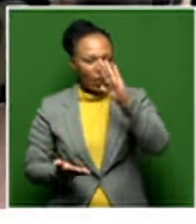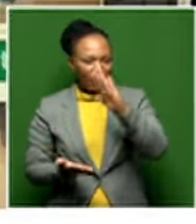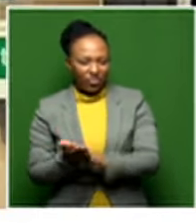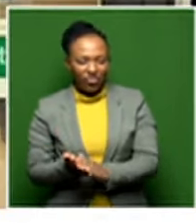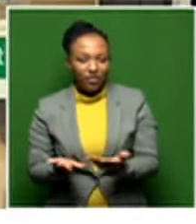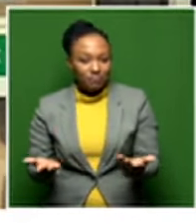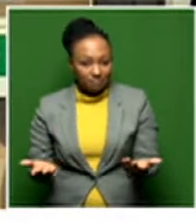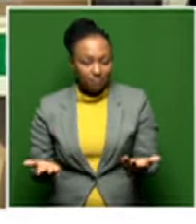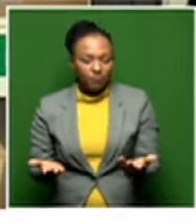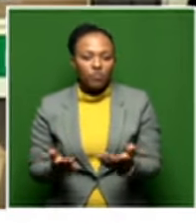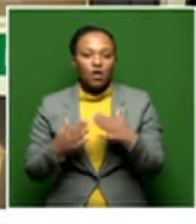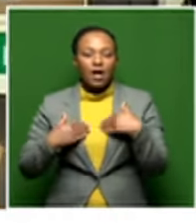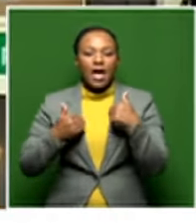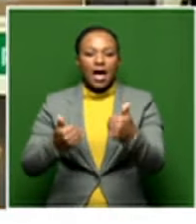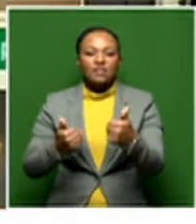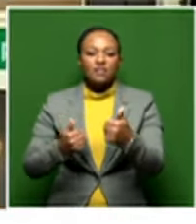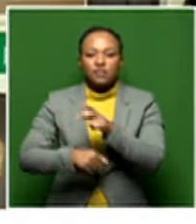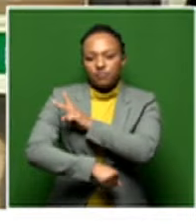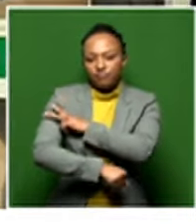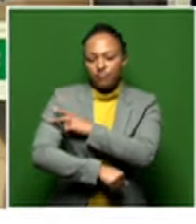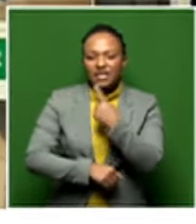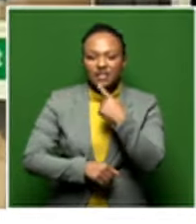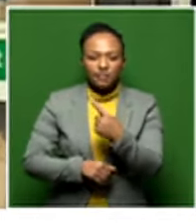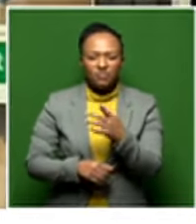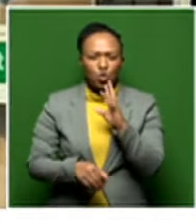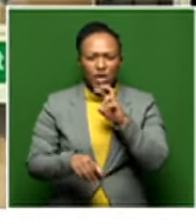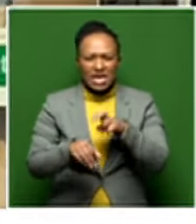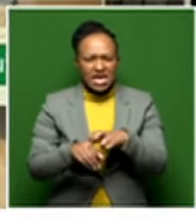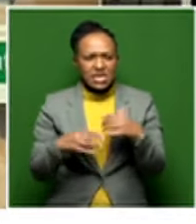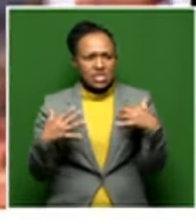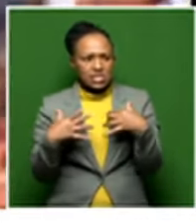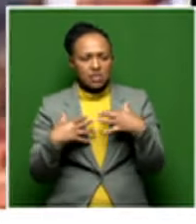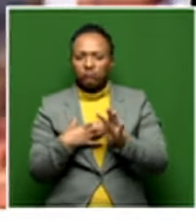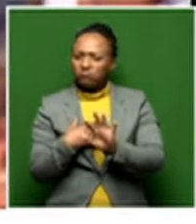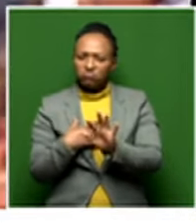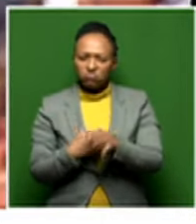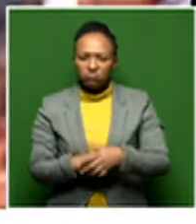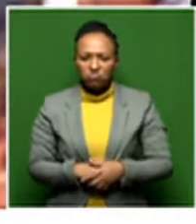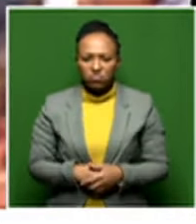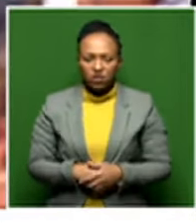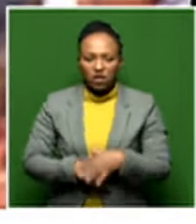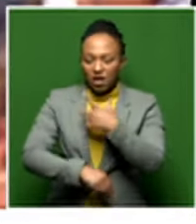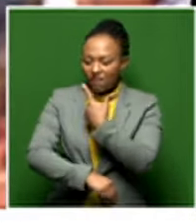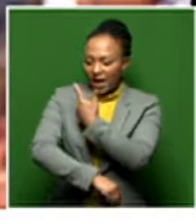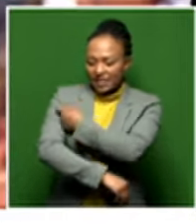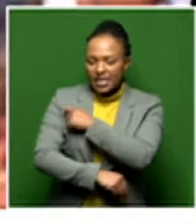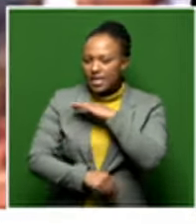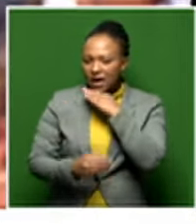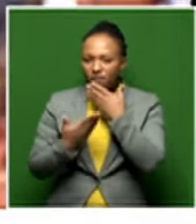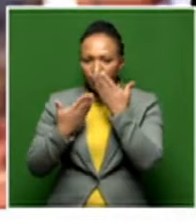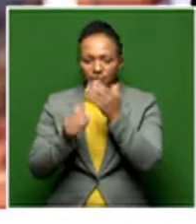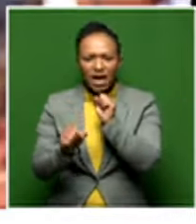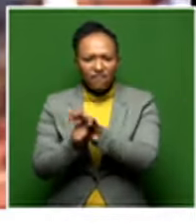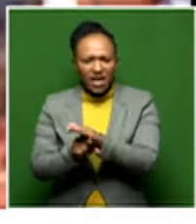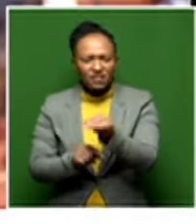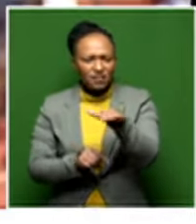supply, but health officials say there is no need for panic. Vaccine shortages are not affecting Zimbabwe